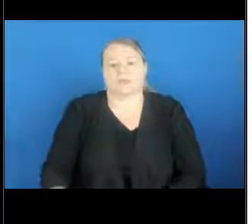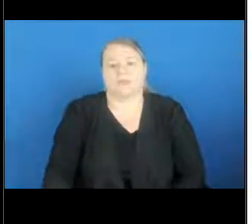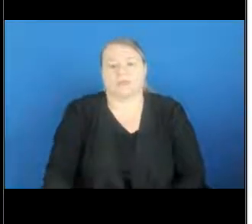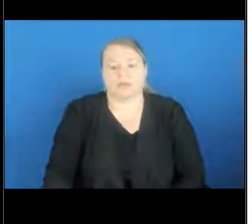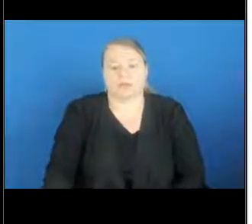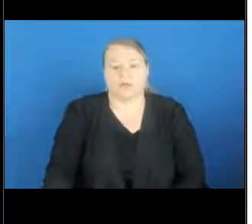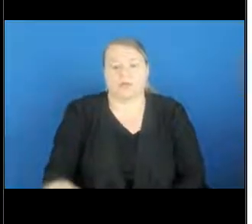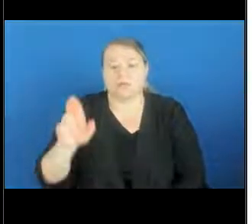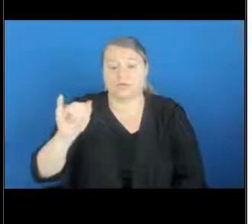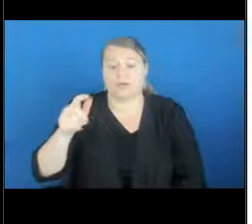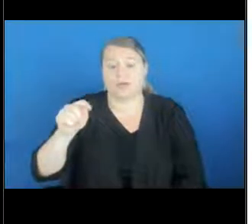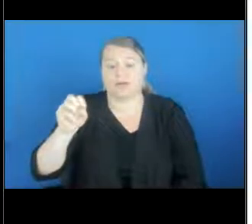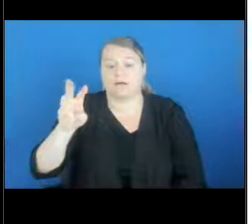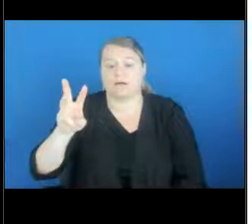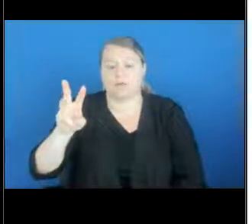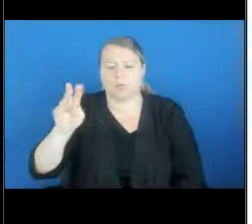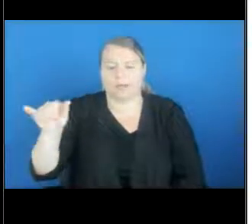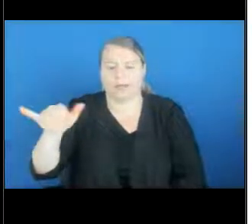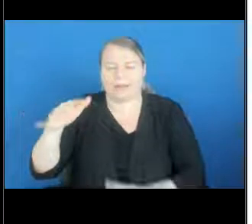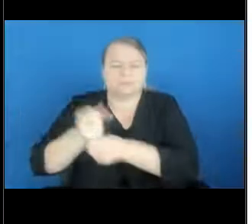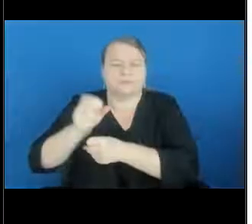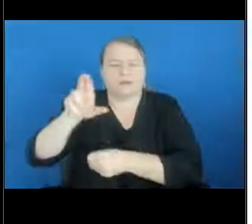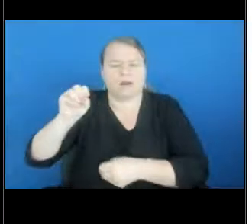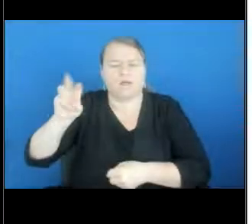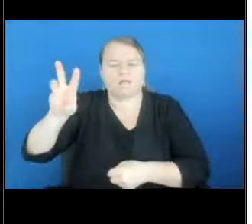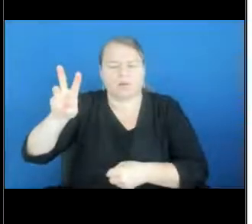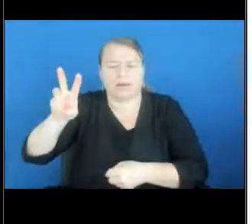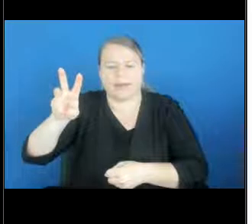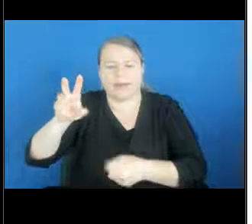estimate is projected to be $42.1 million.